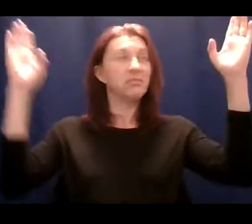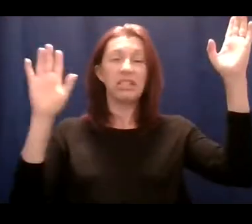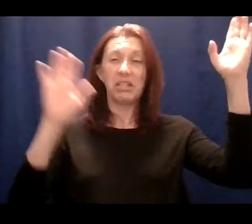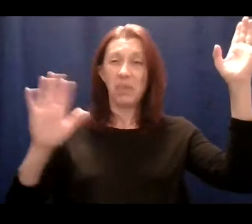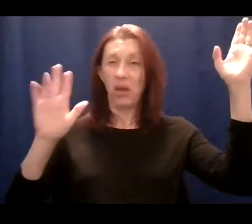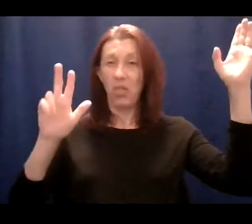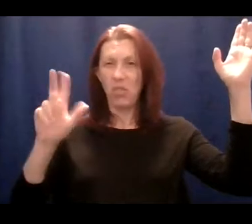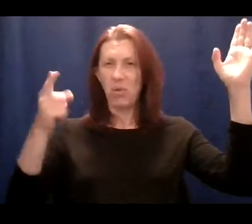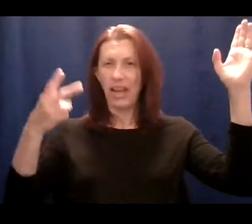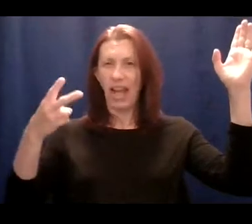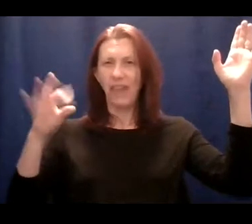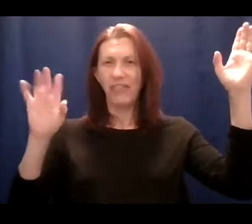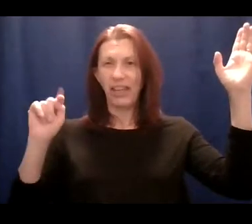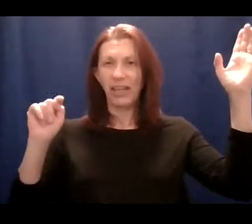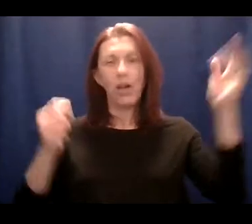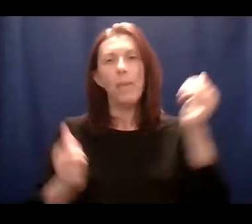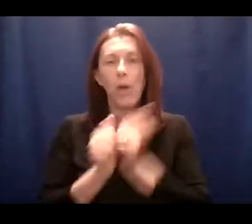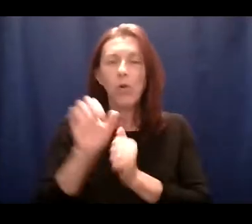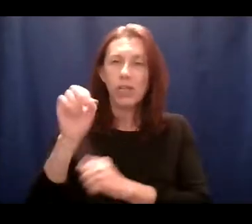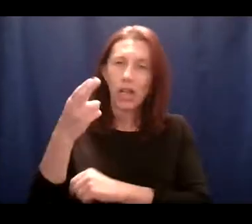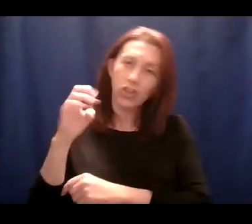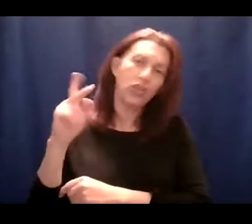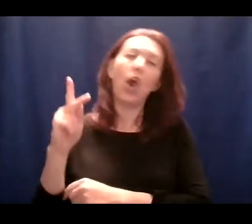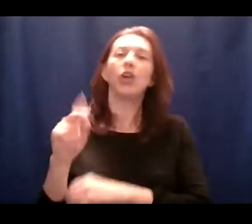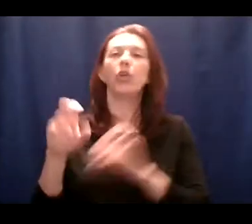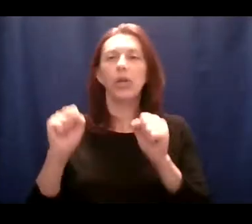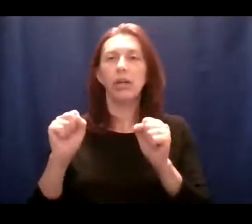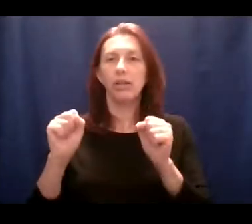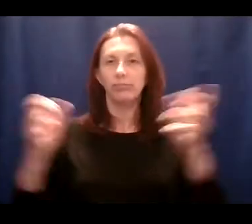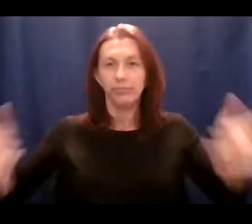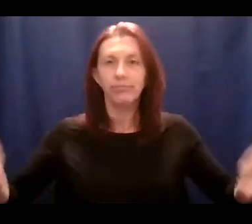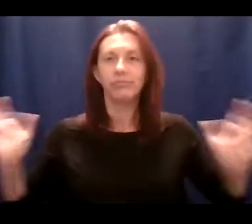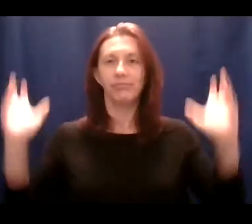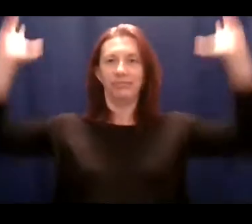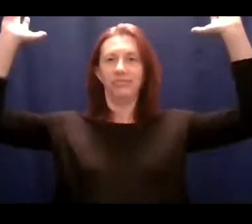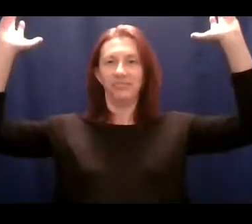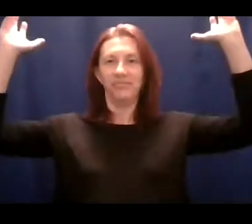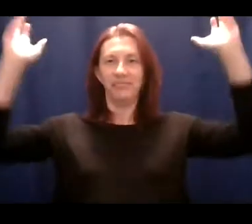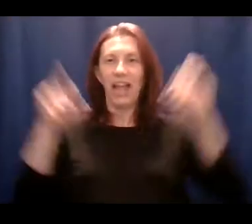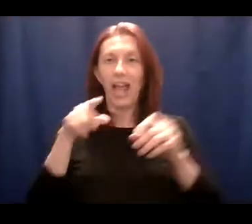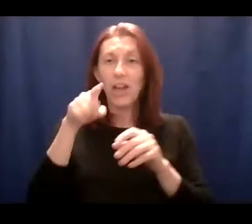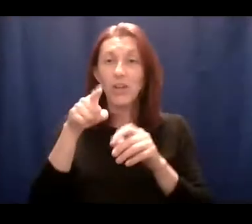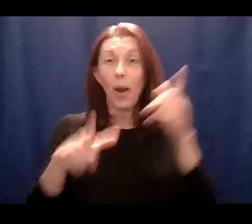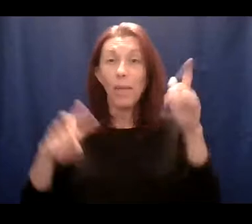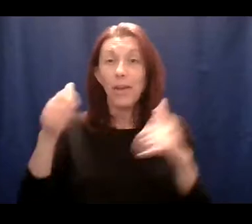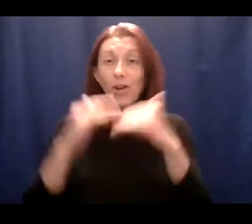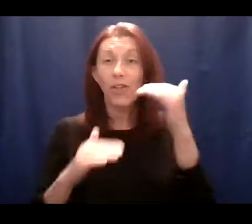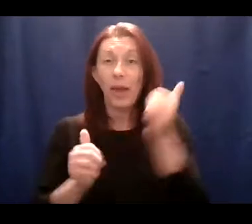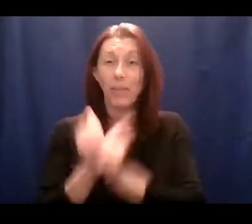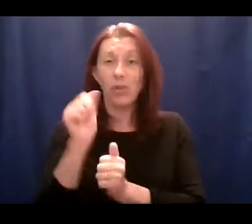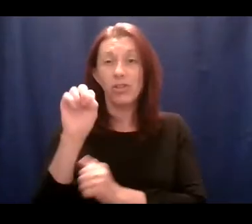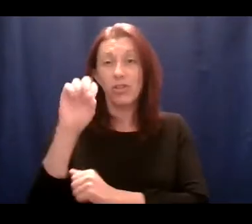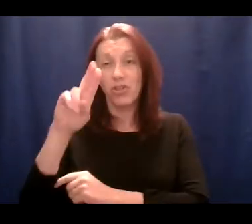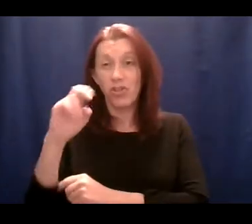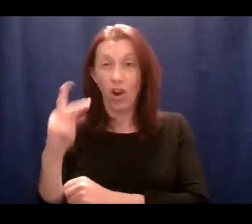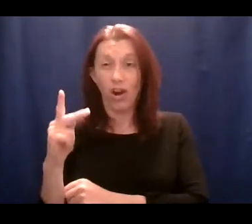sharks you can hold right over your head like this, and you are bigger than most sharks. But there are some sharks that do get a little bit larger.